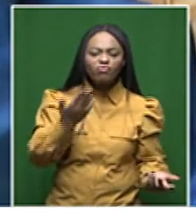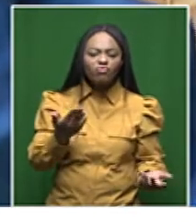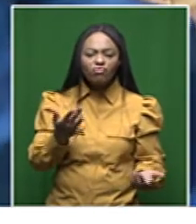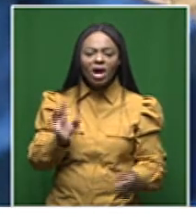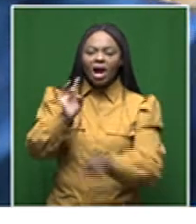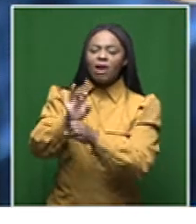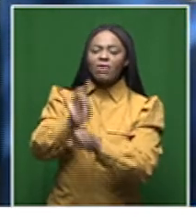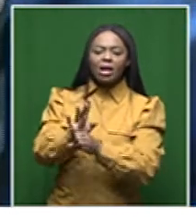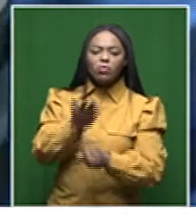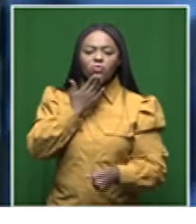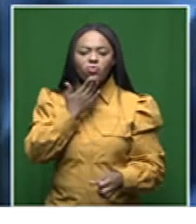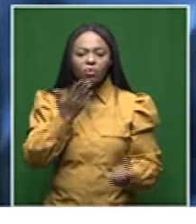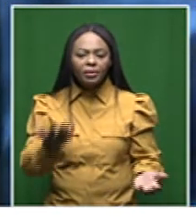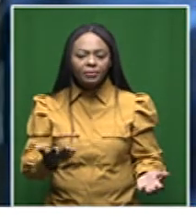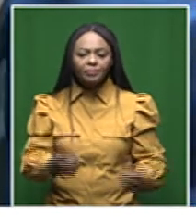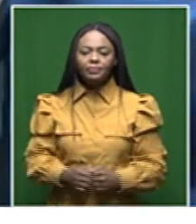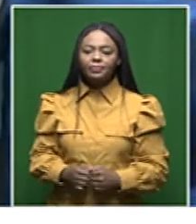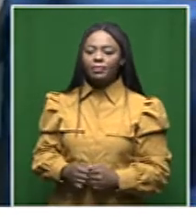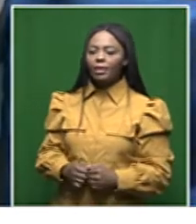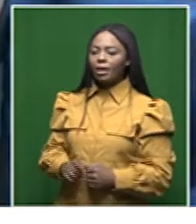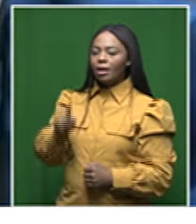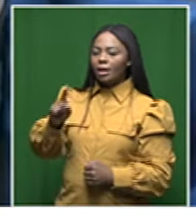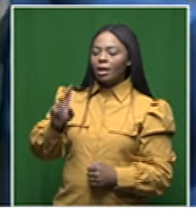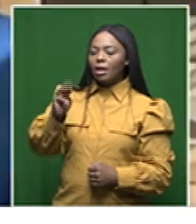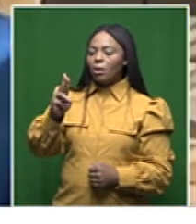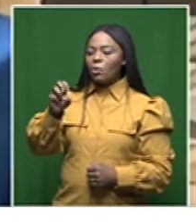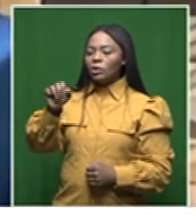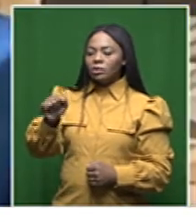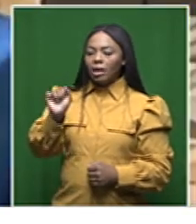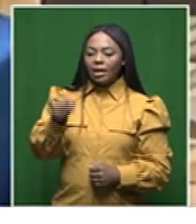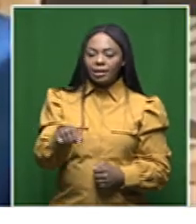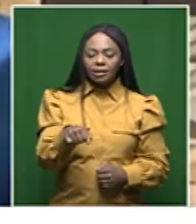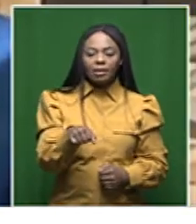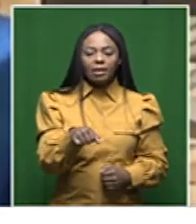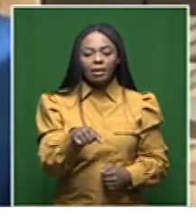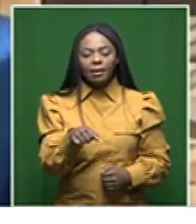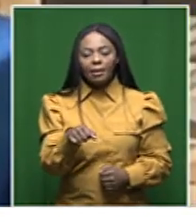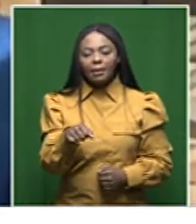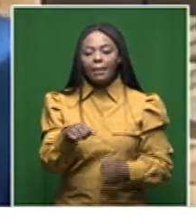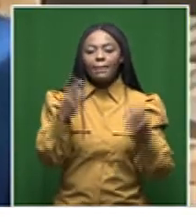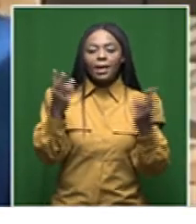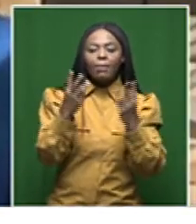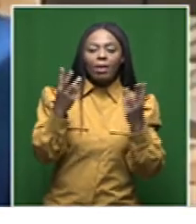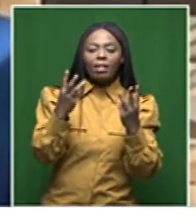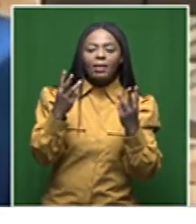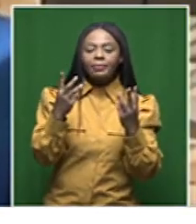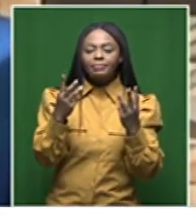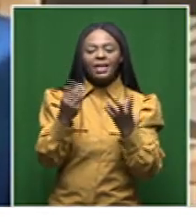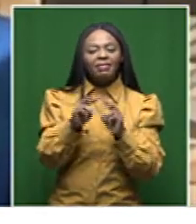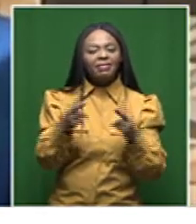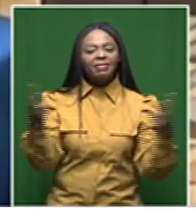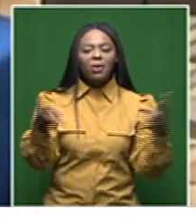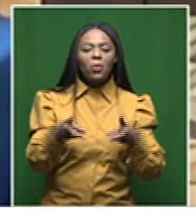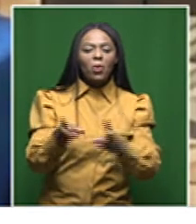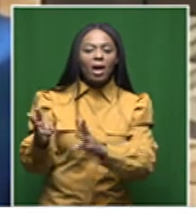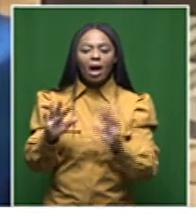Sure, Musa. I think as a basic, people consult various ways of trying